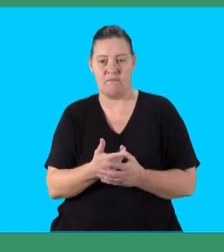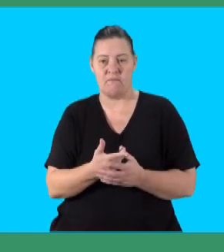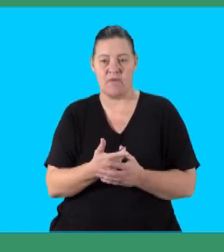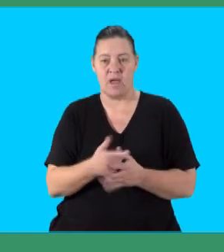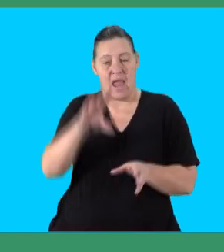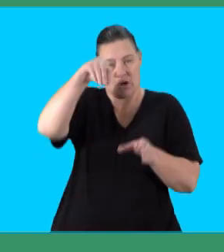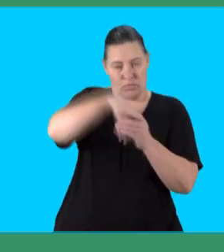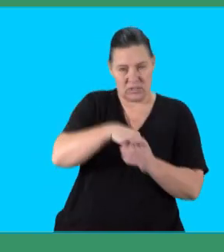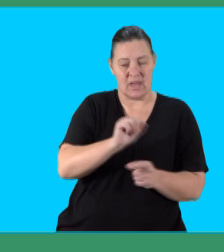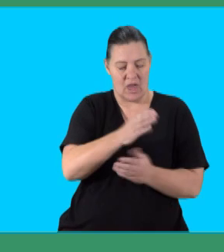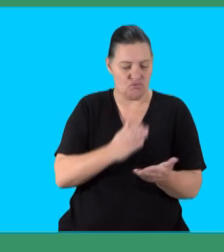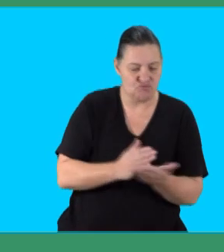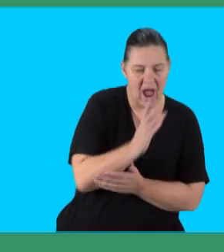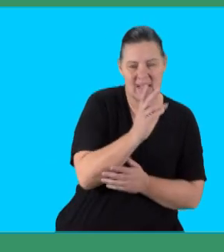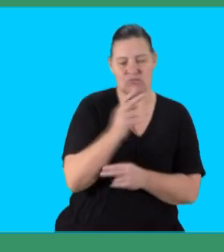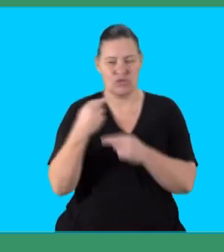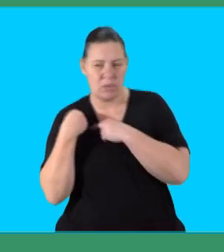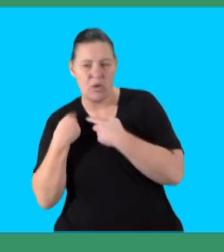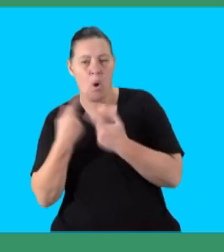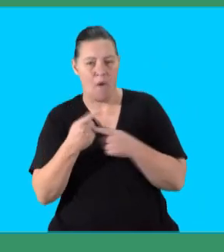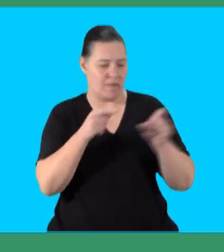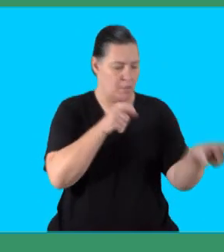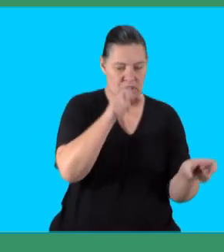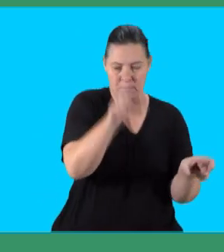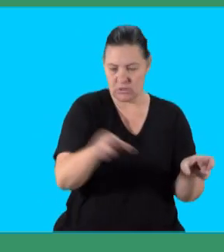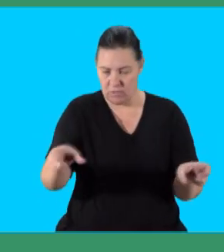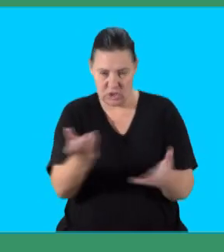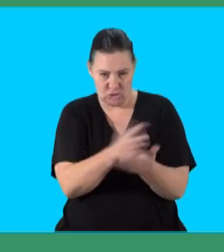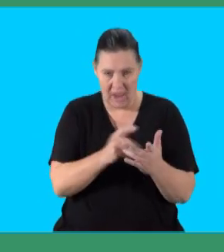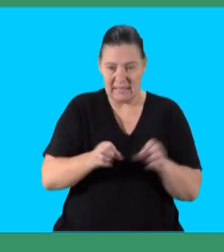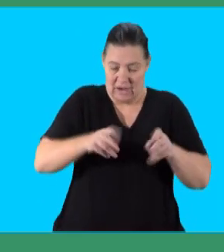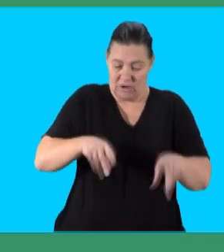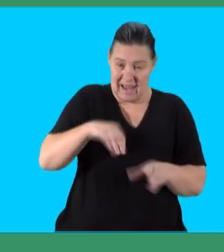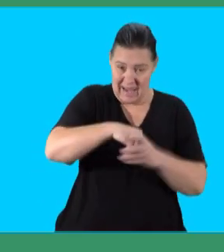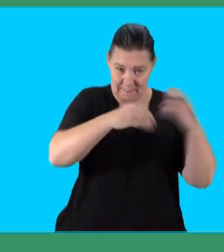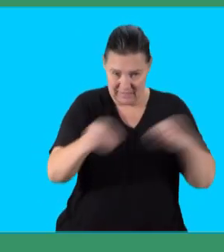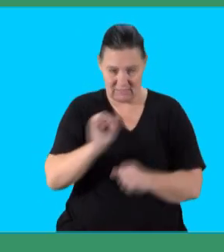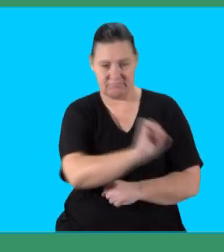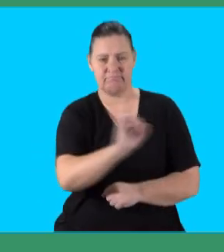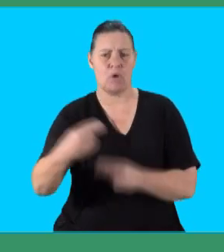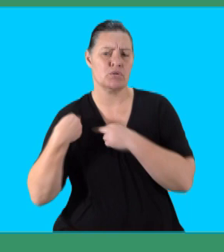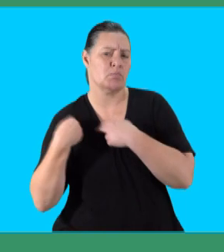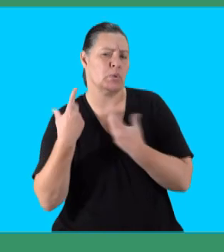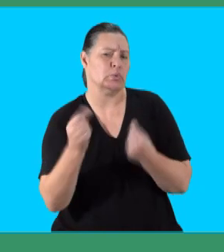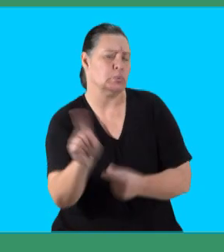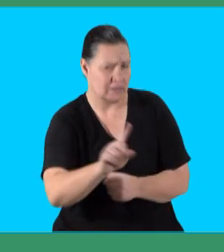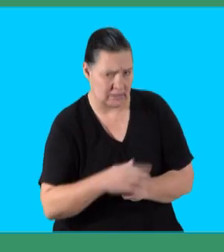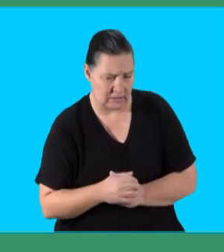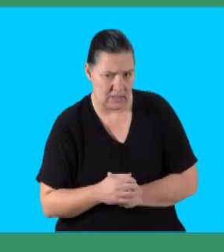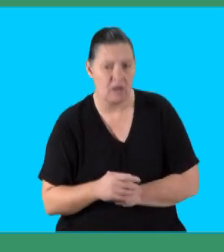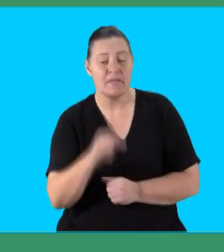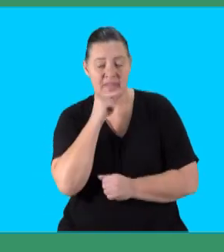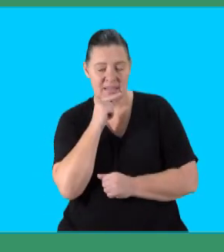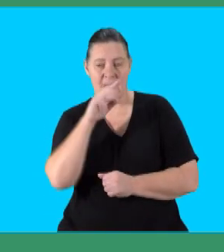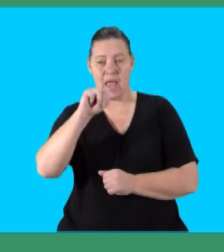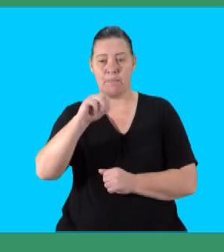rights, responsibilities, and duties of shareholders and directors. MOI serves as a constitution